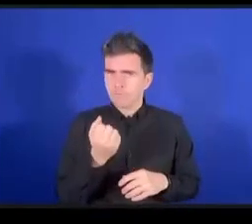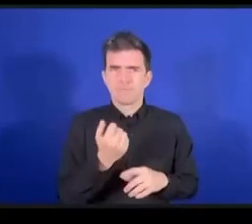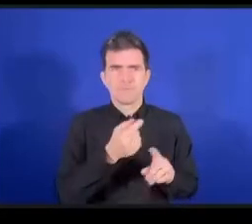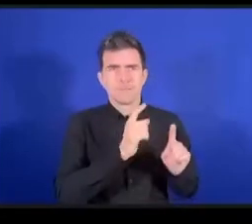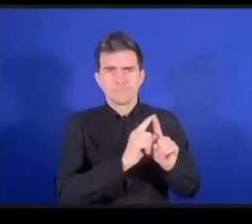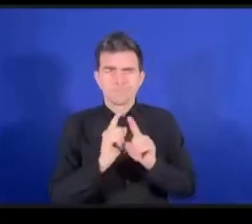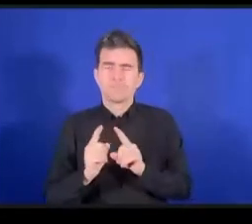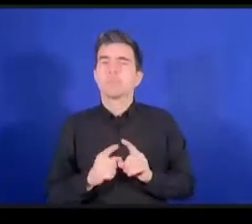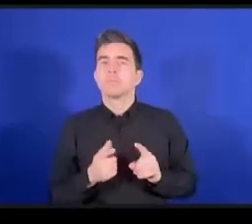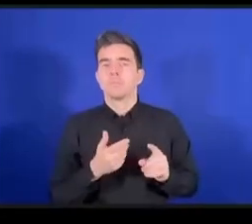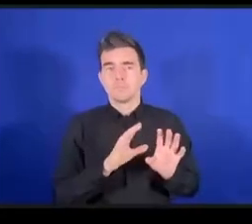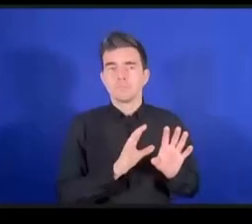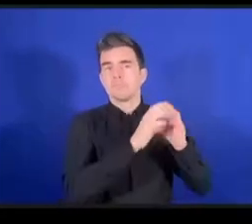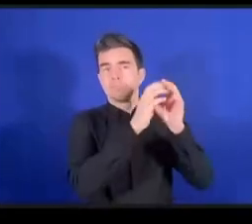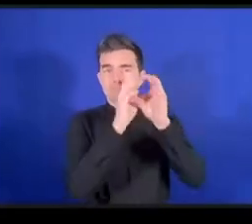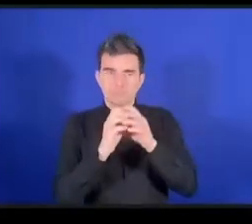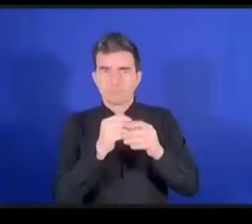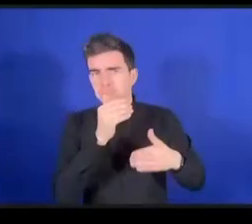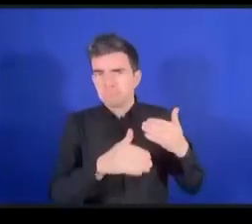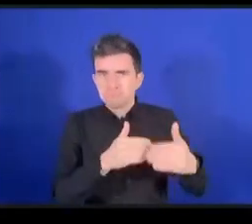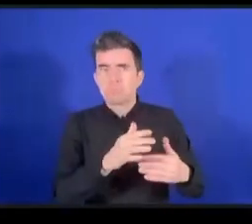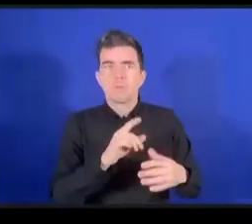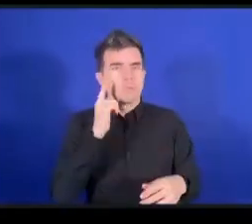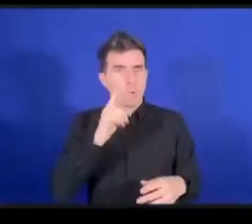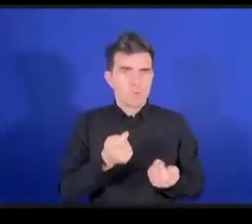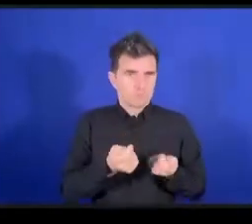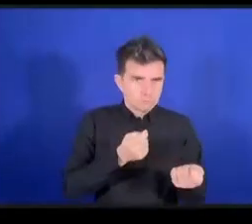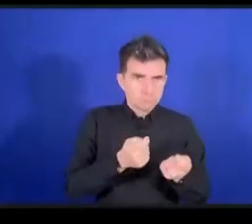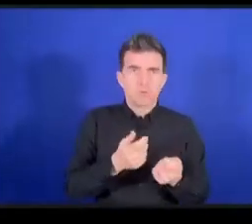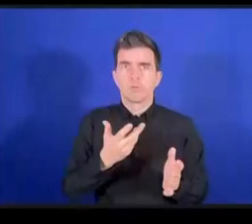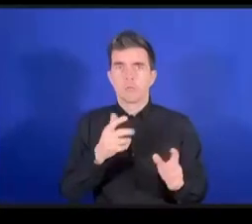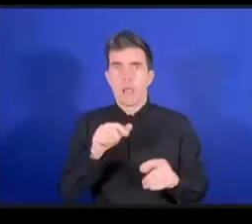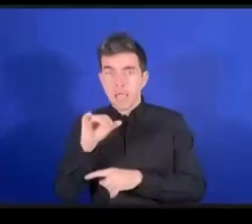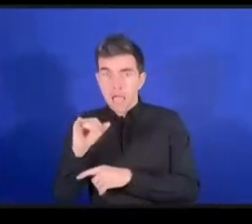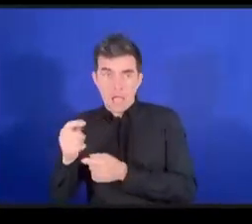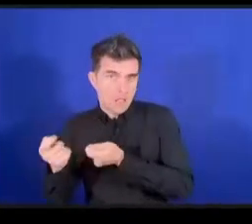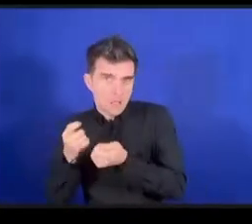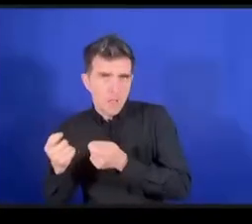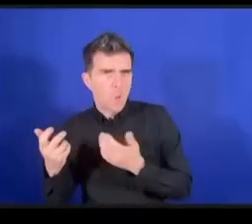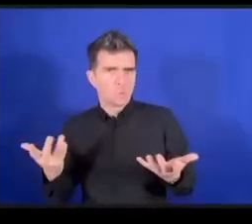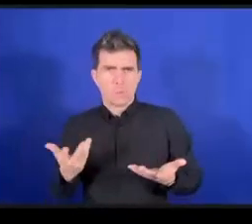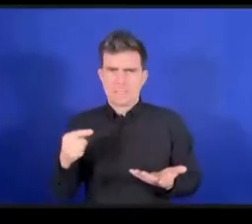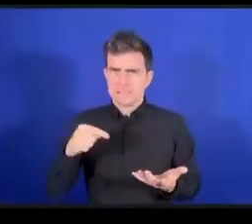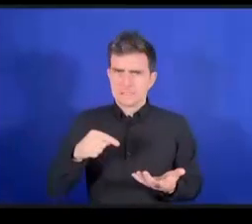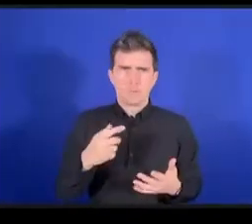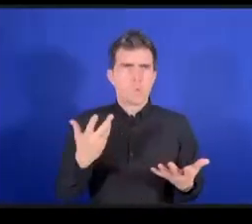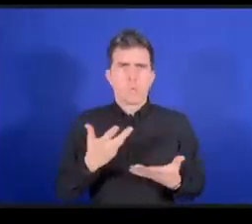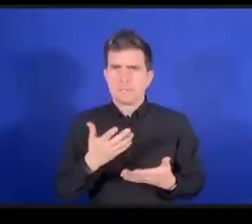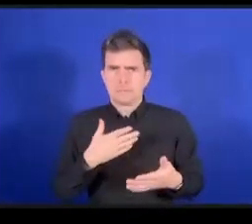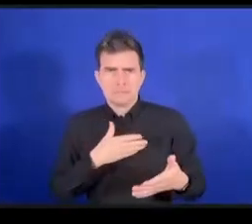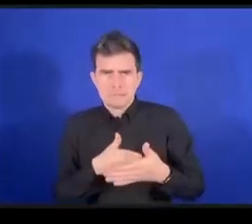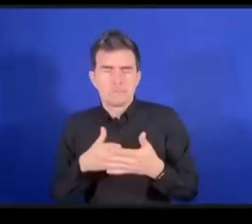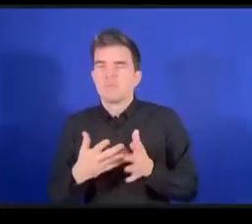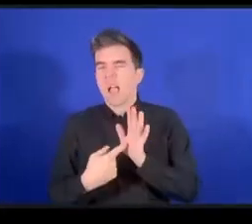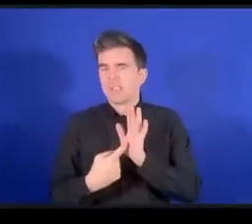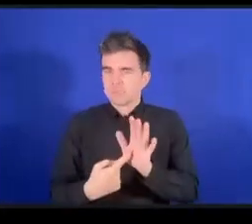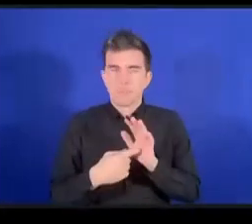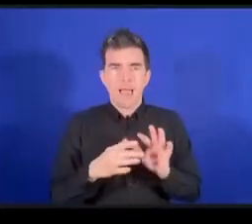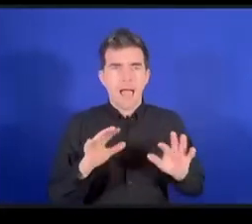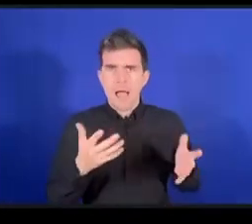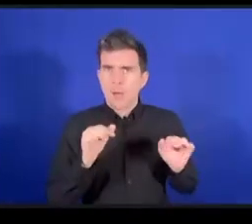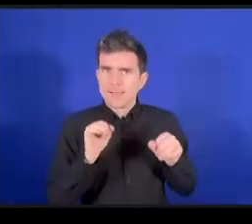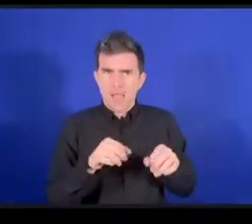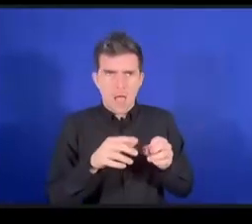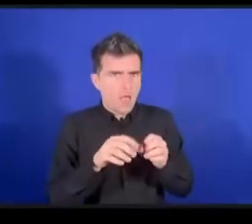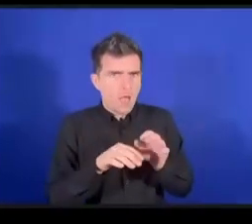us. We could see that the challenges, for example, of scalability, of crossing national borders, of reducing friction,